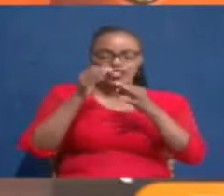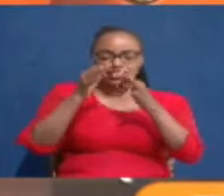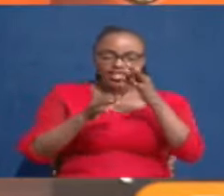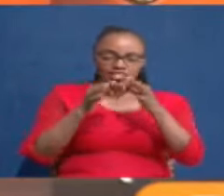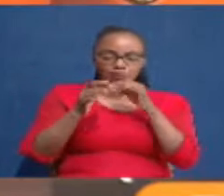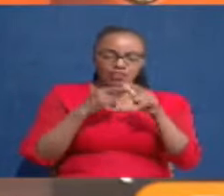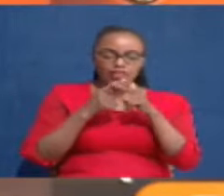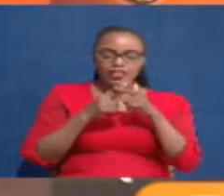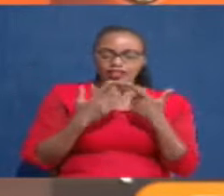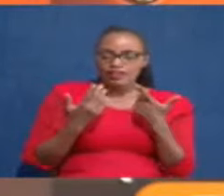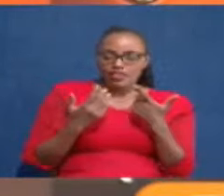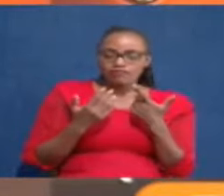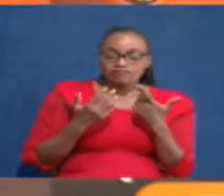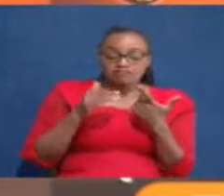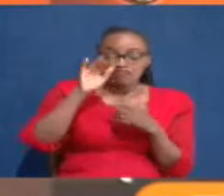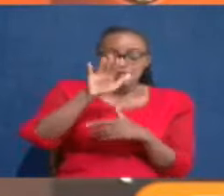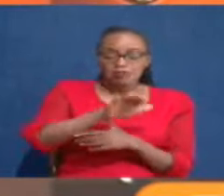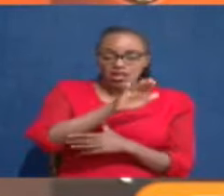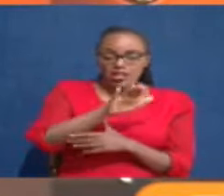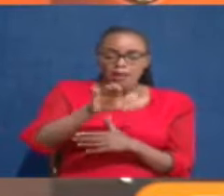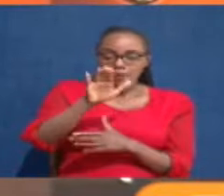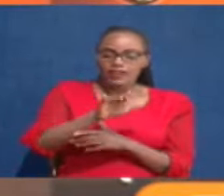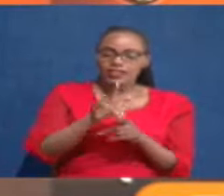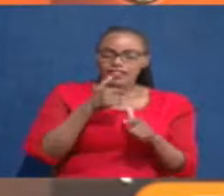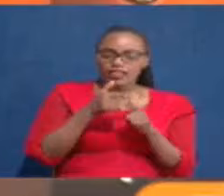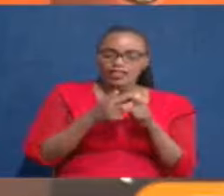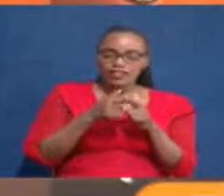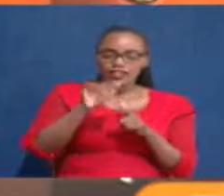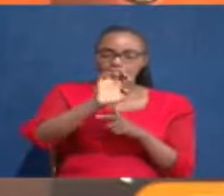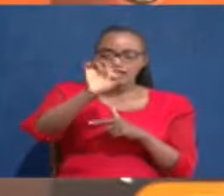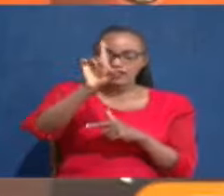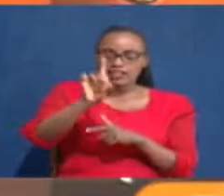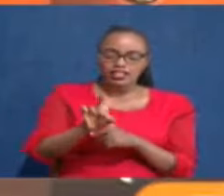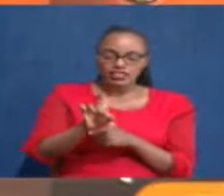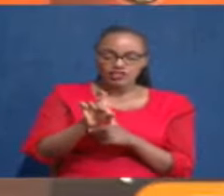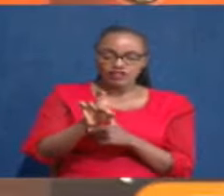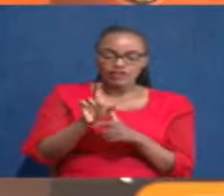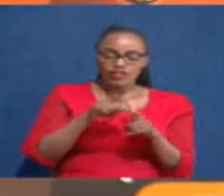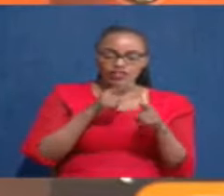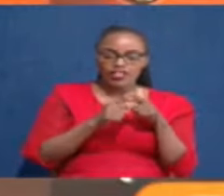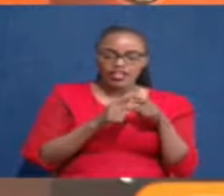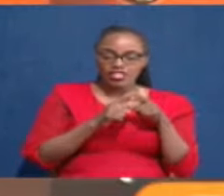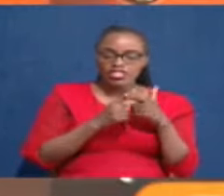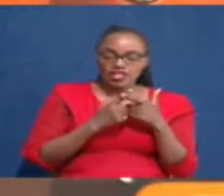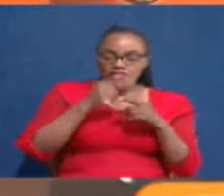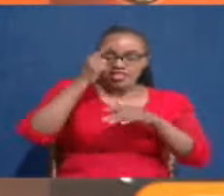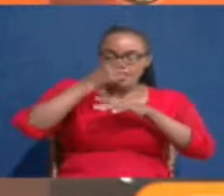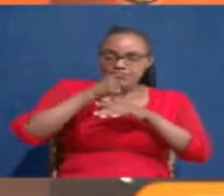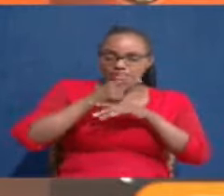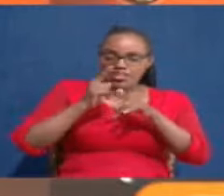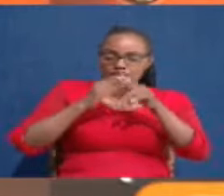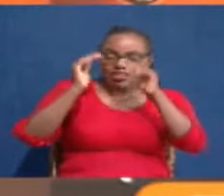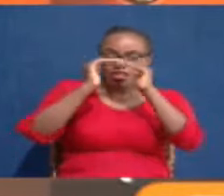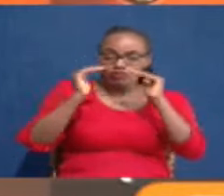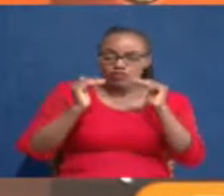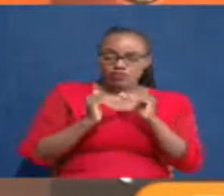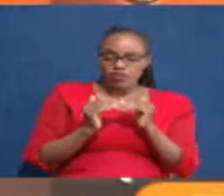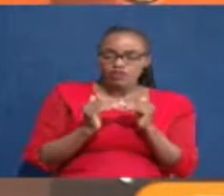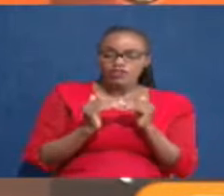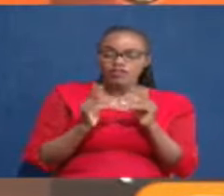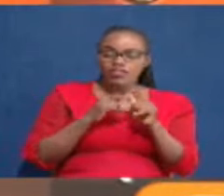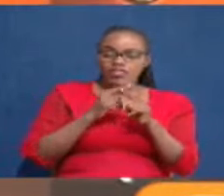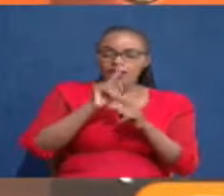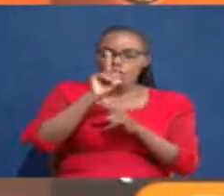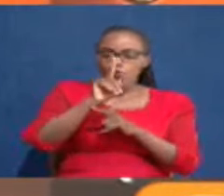stinging indictment on Parliament and the executive. Their rants and threats notwithstanding, one thing